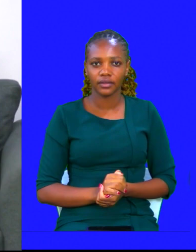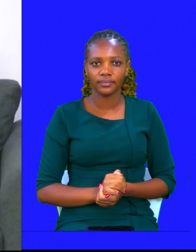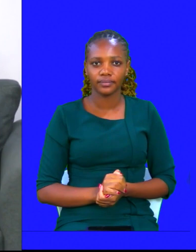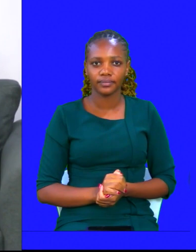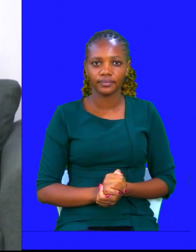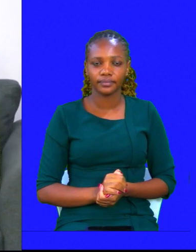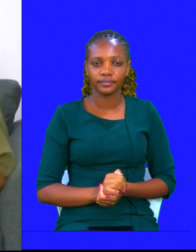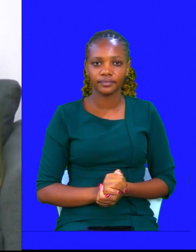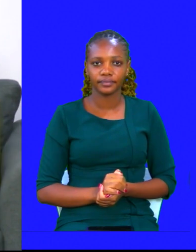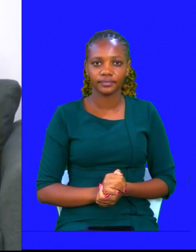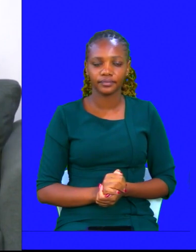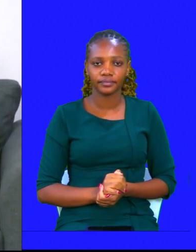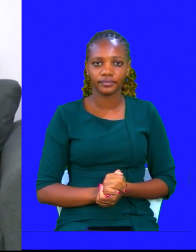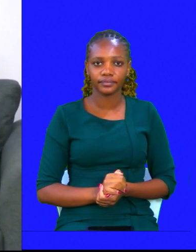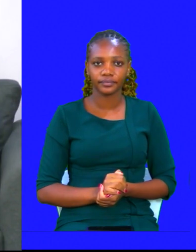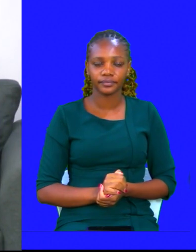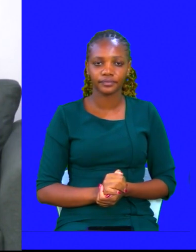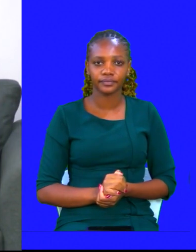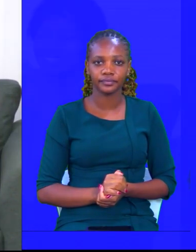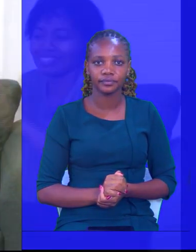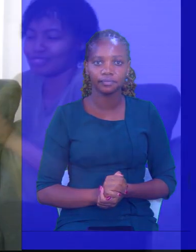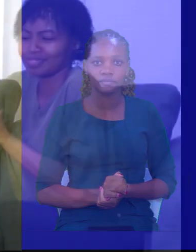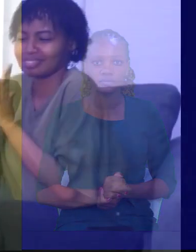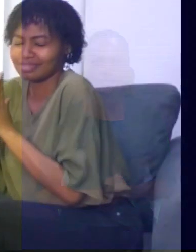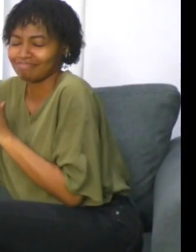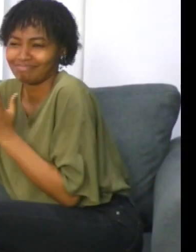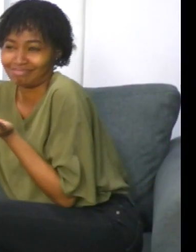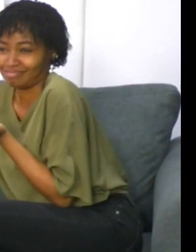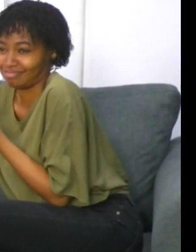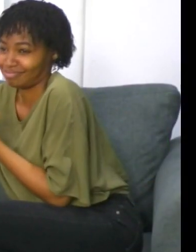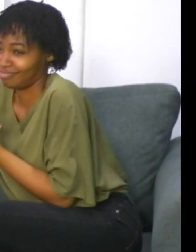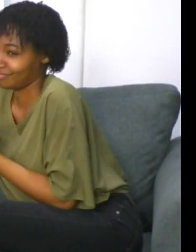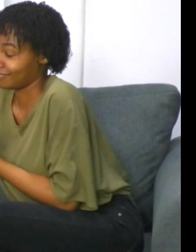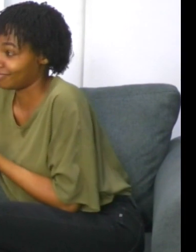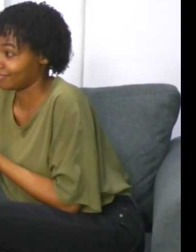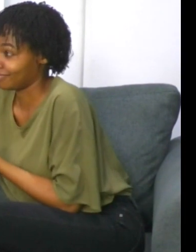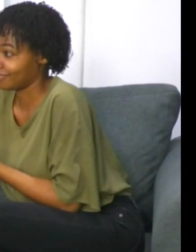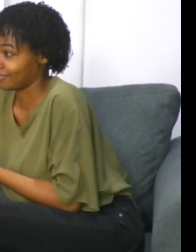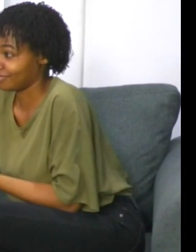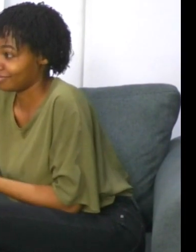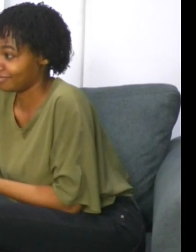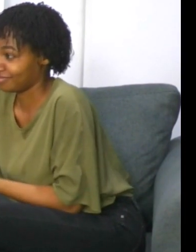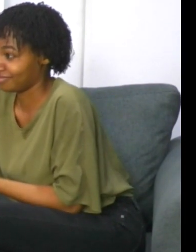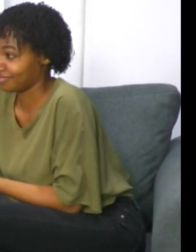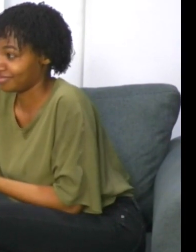So maybe what advice would you give to the youth in terms of relationship wise?